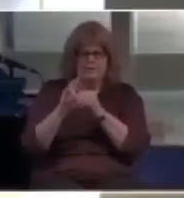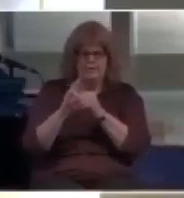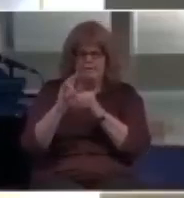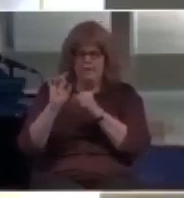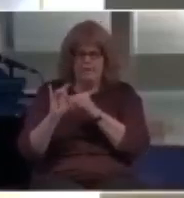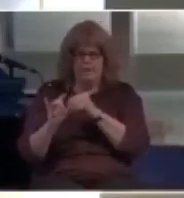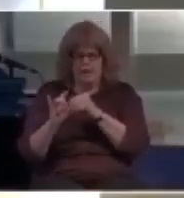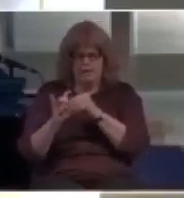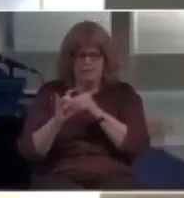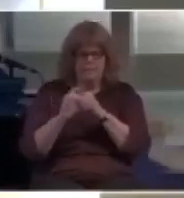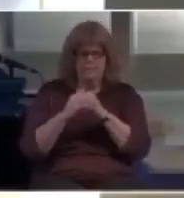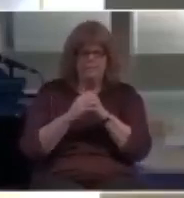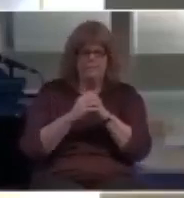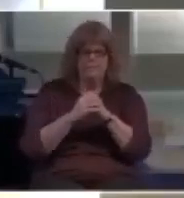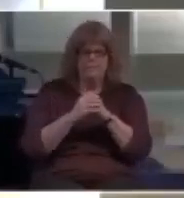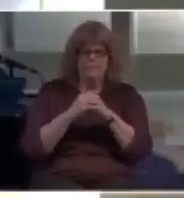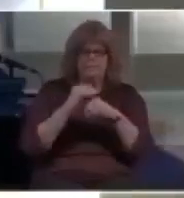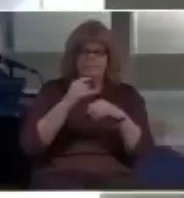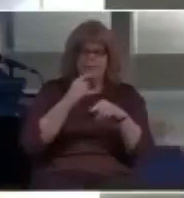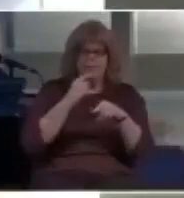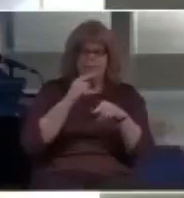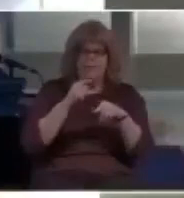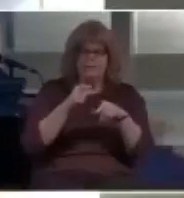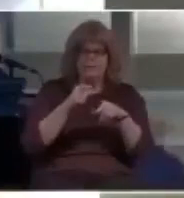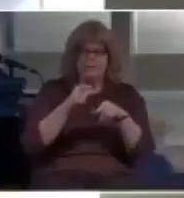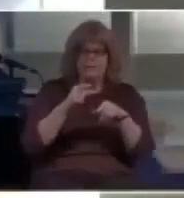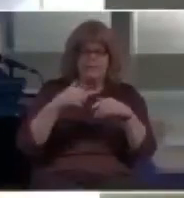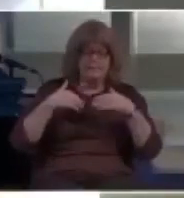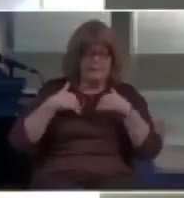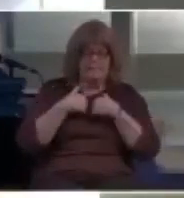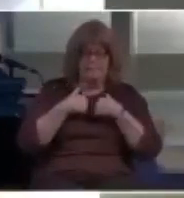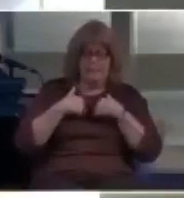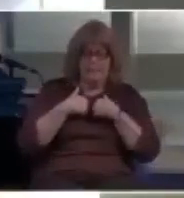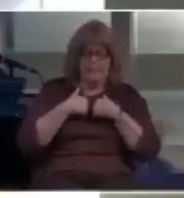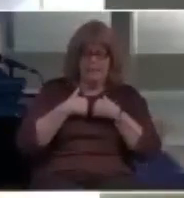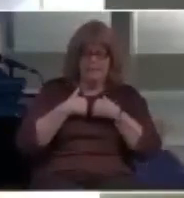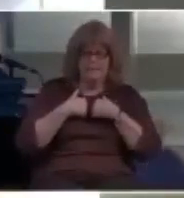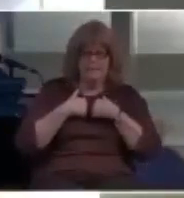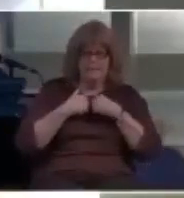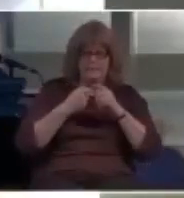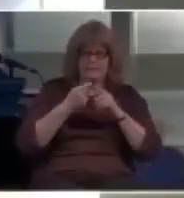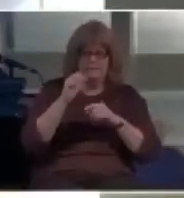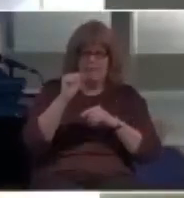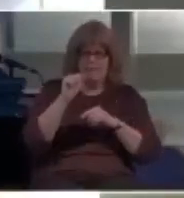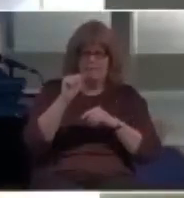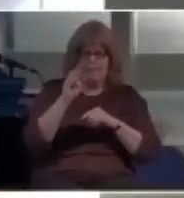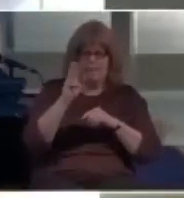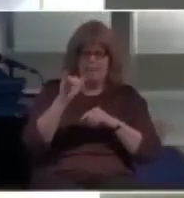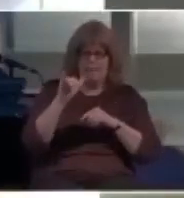8, that this beast comes out of the abyss,